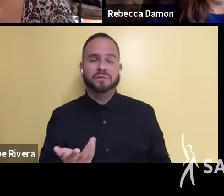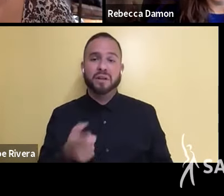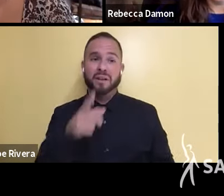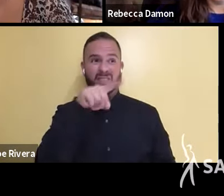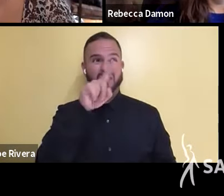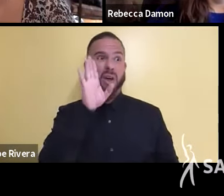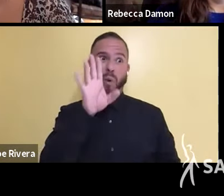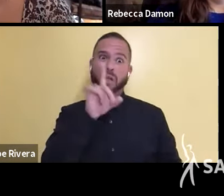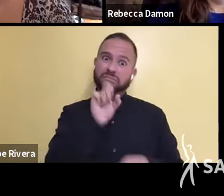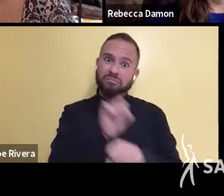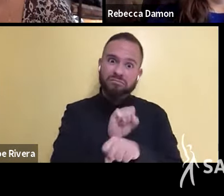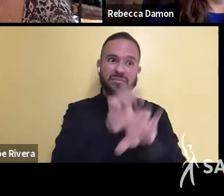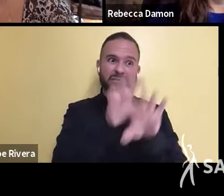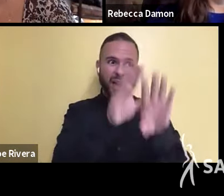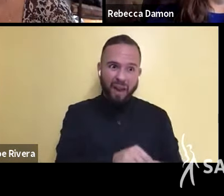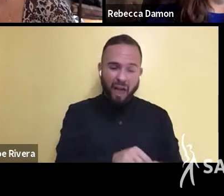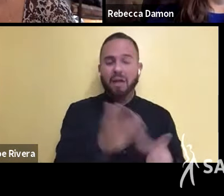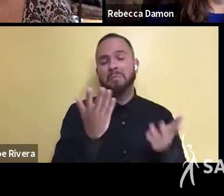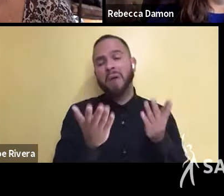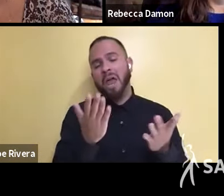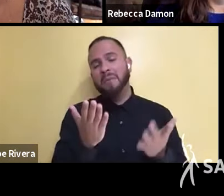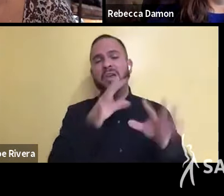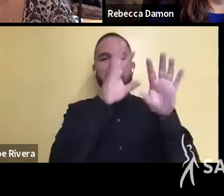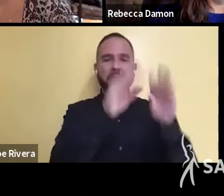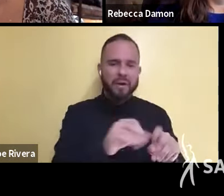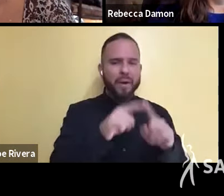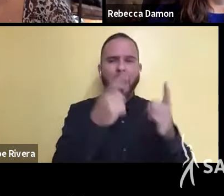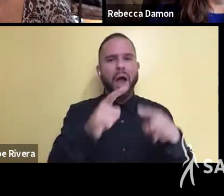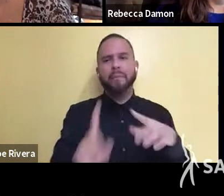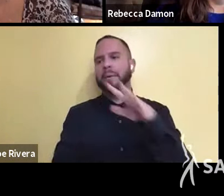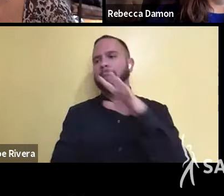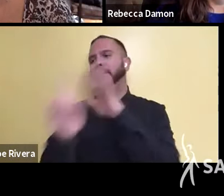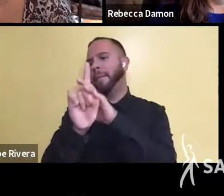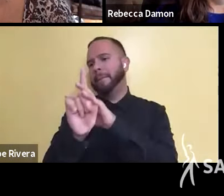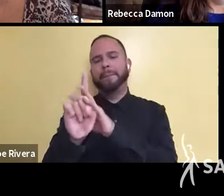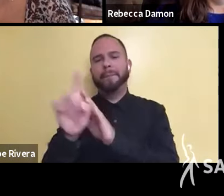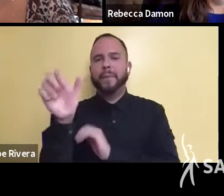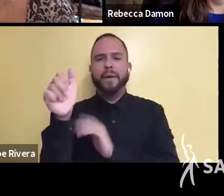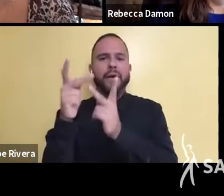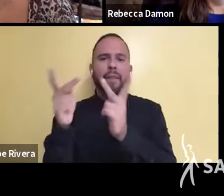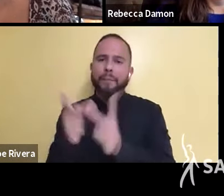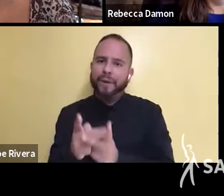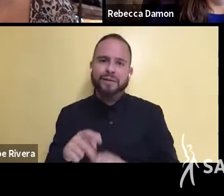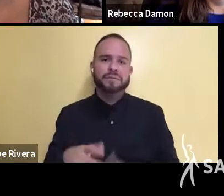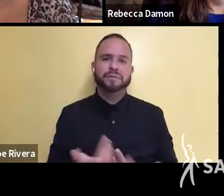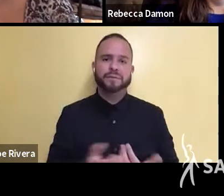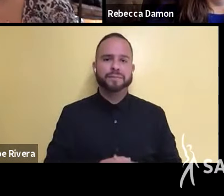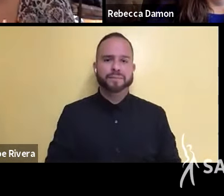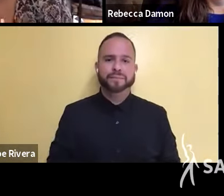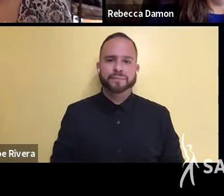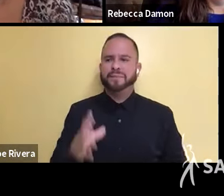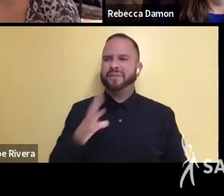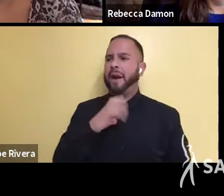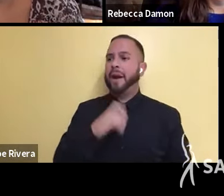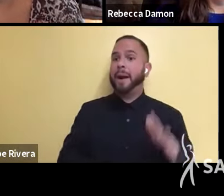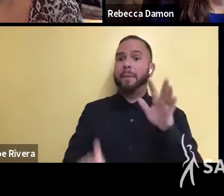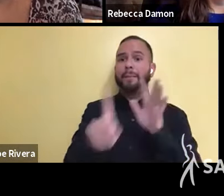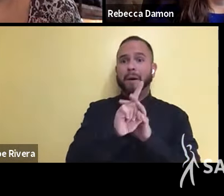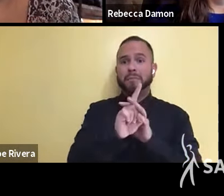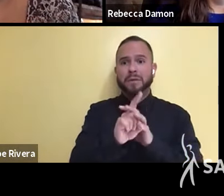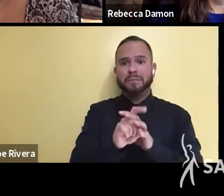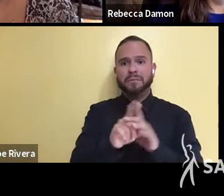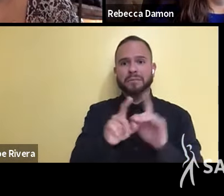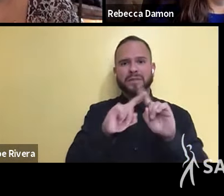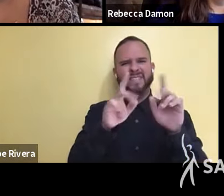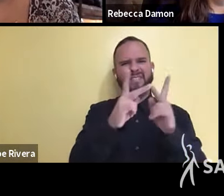then it just pops up in some other form. Well, anyway, so this report, when it's popping up in a different form, because that's how do we